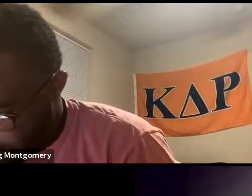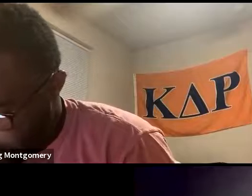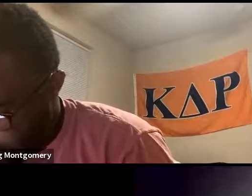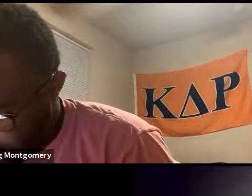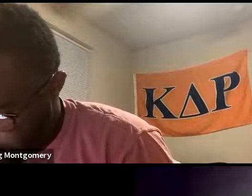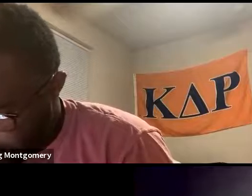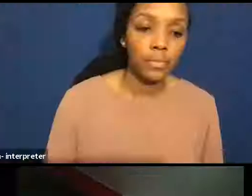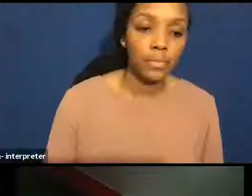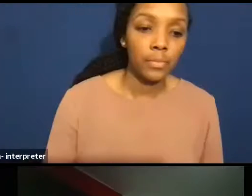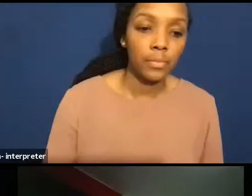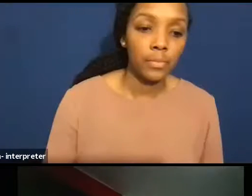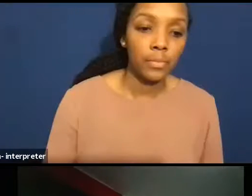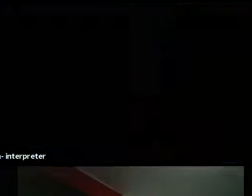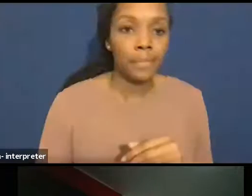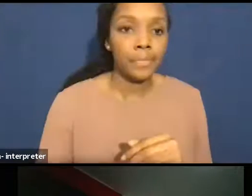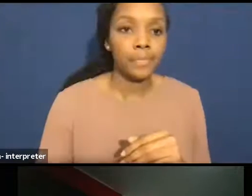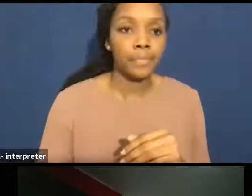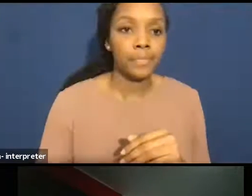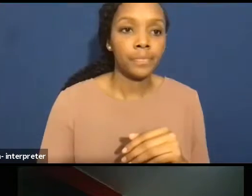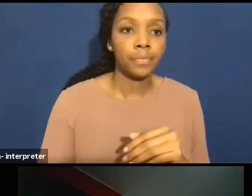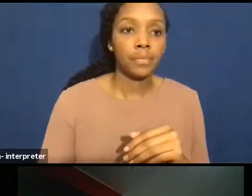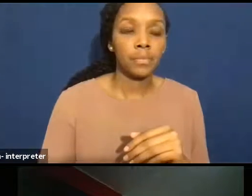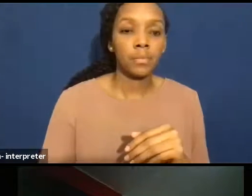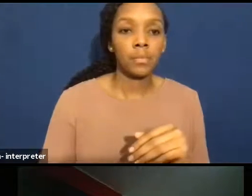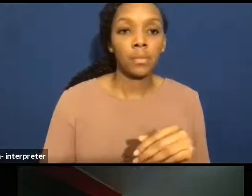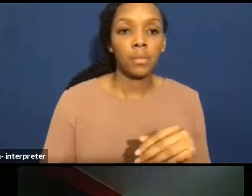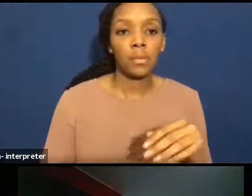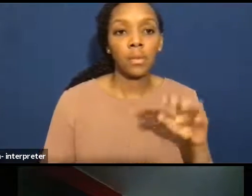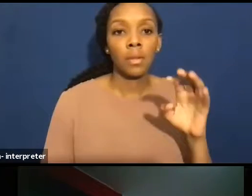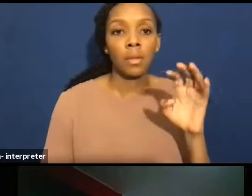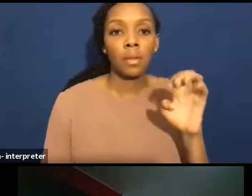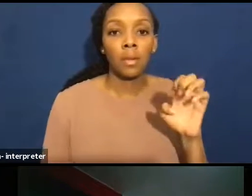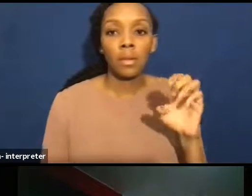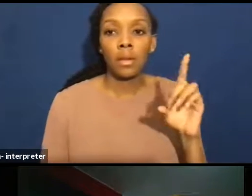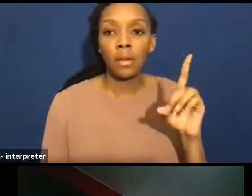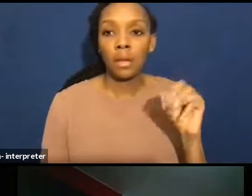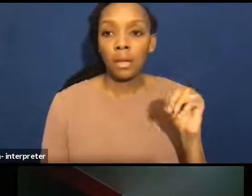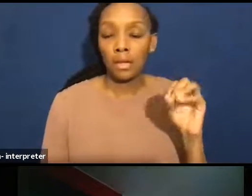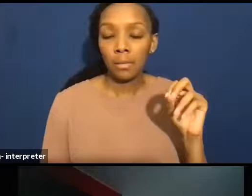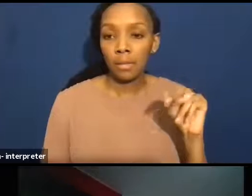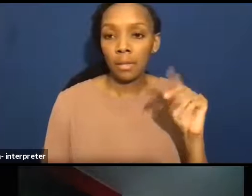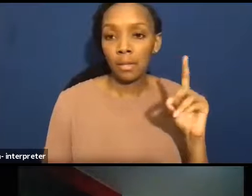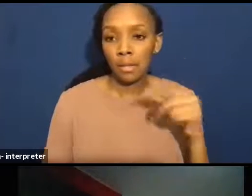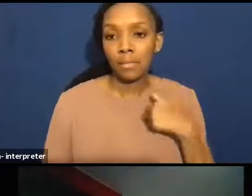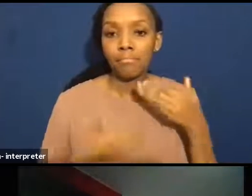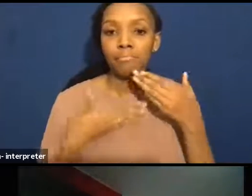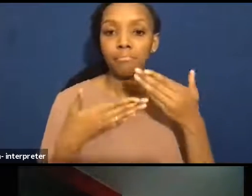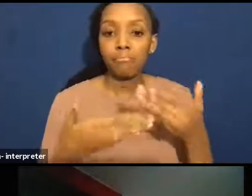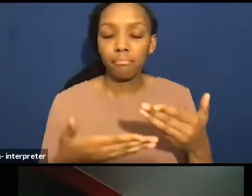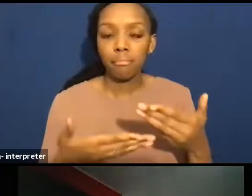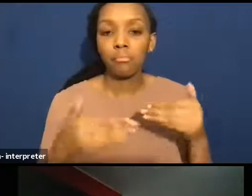Edmund? Motion to table this piece of legislation to Governing Docs Committee.